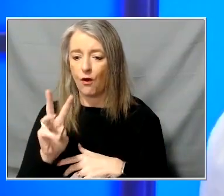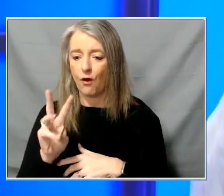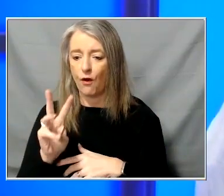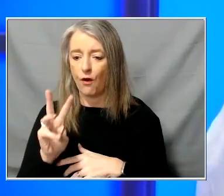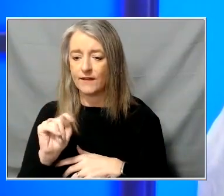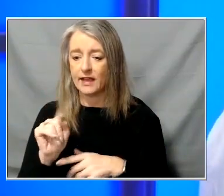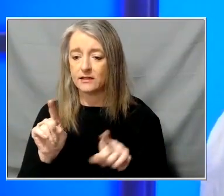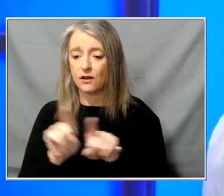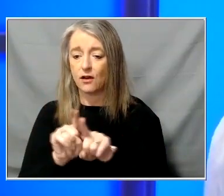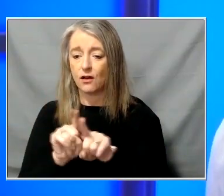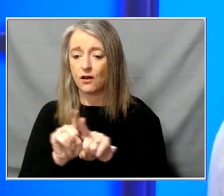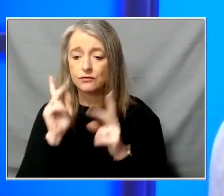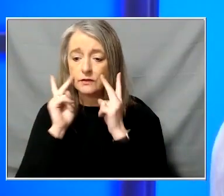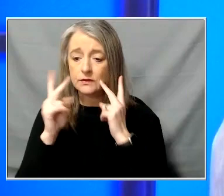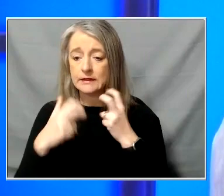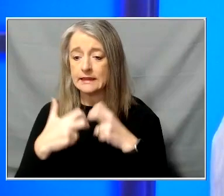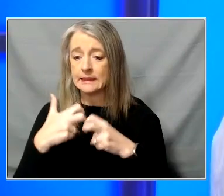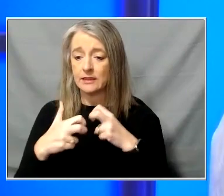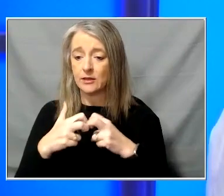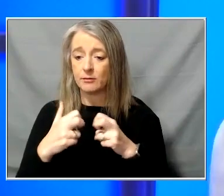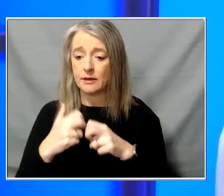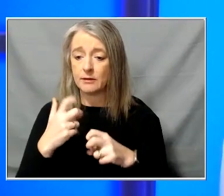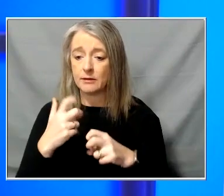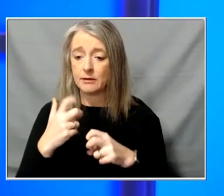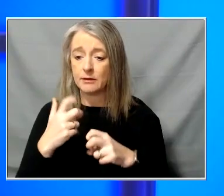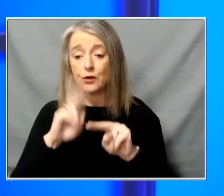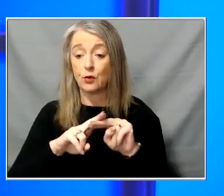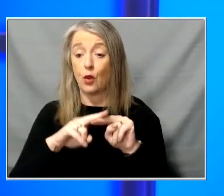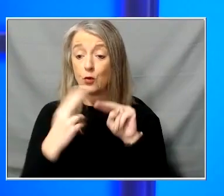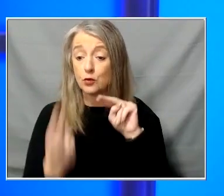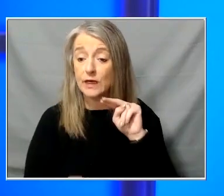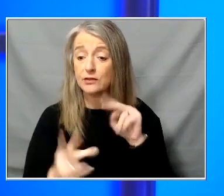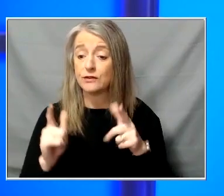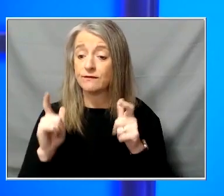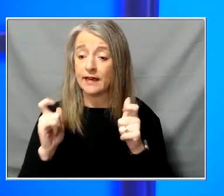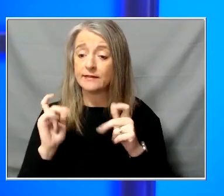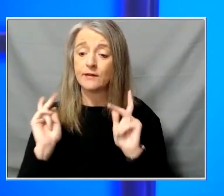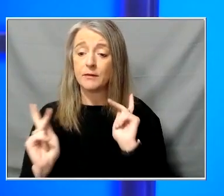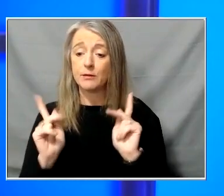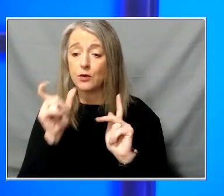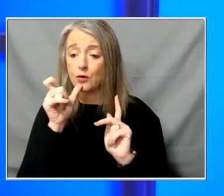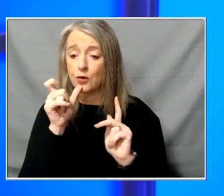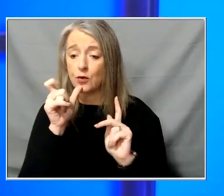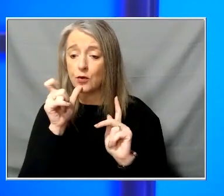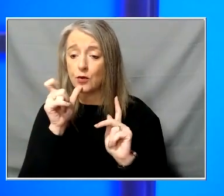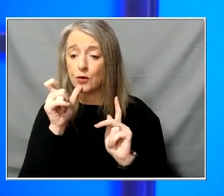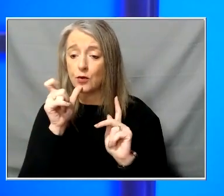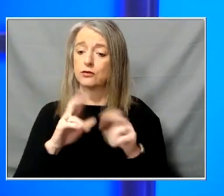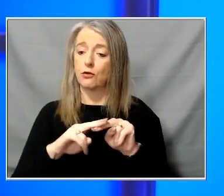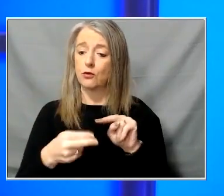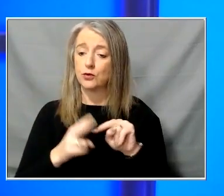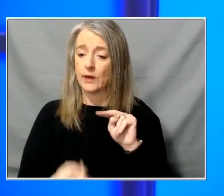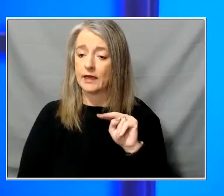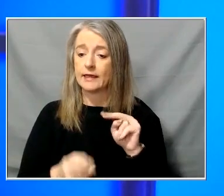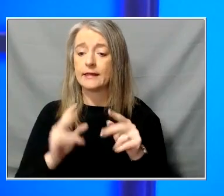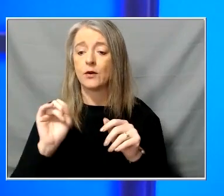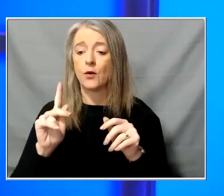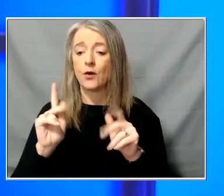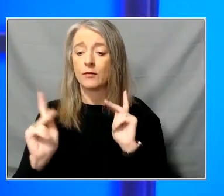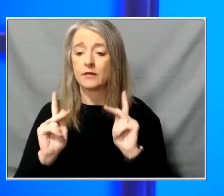see issues when people are rapidly losing weight. So for people who are intentionally losing a lot of weight, or people who have